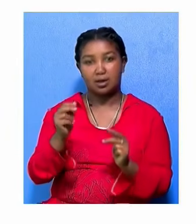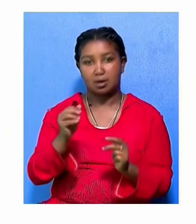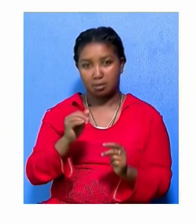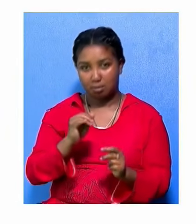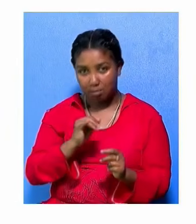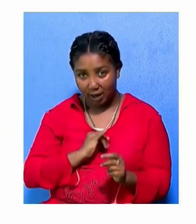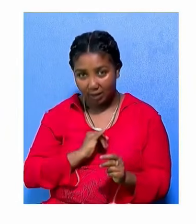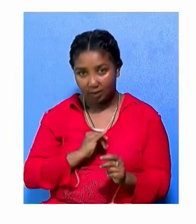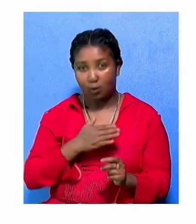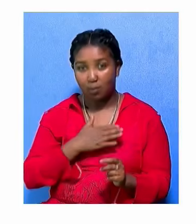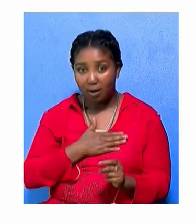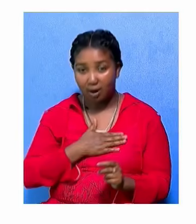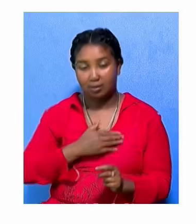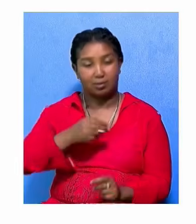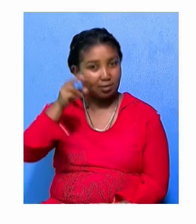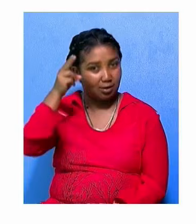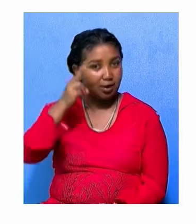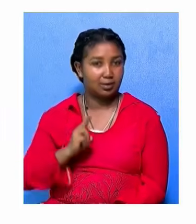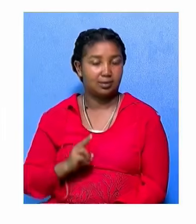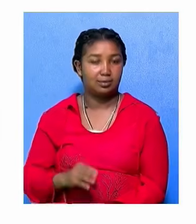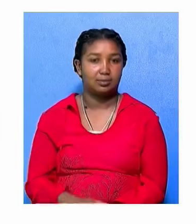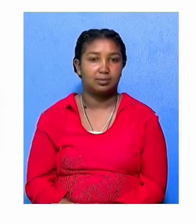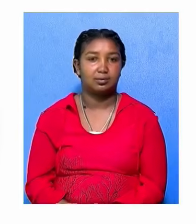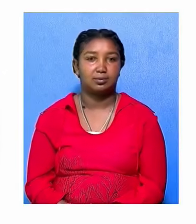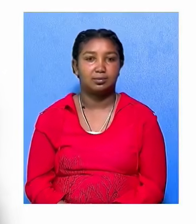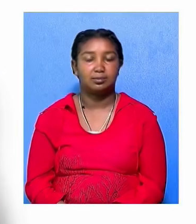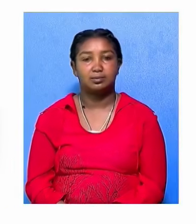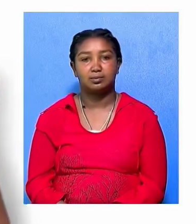my uncle.